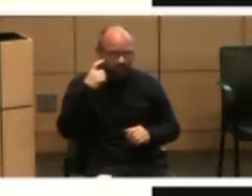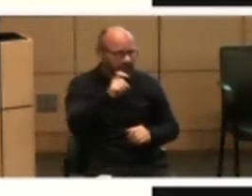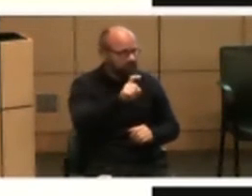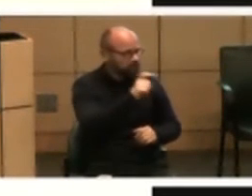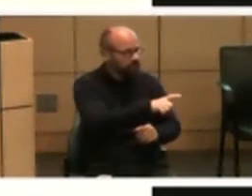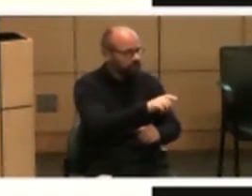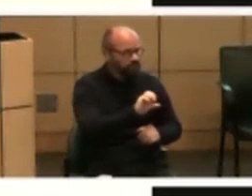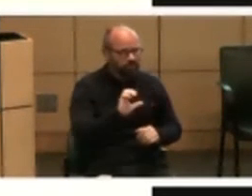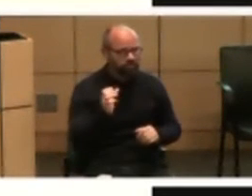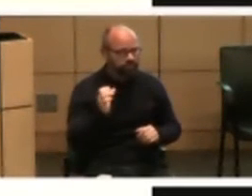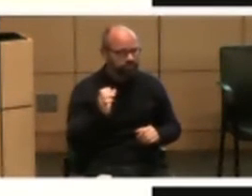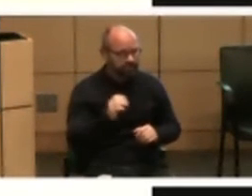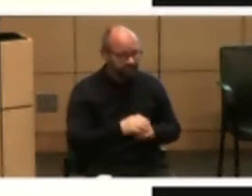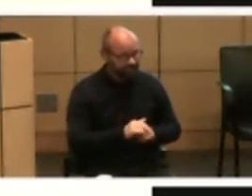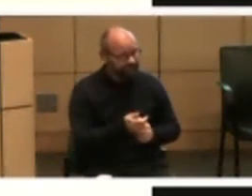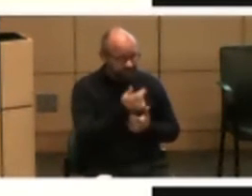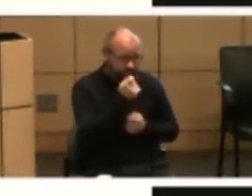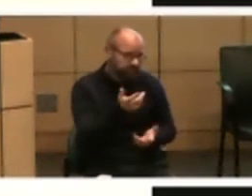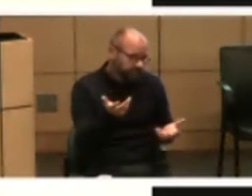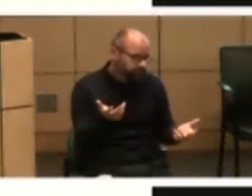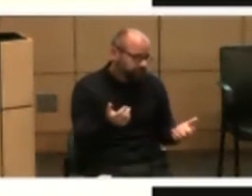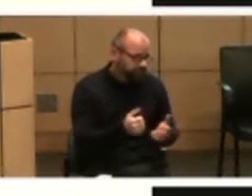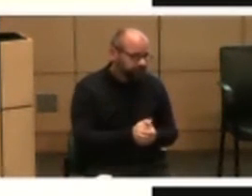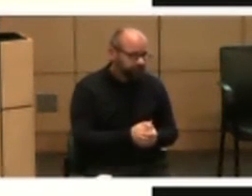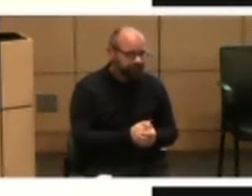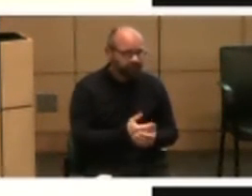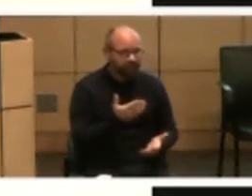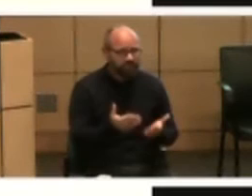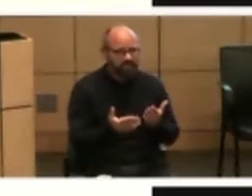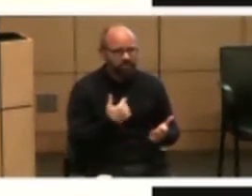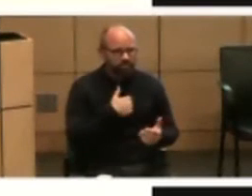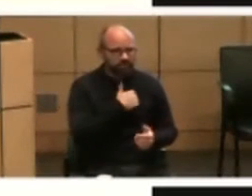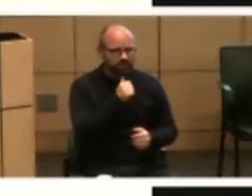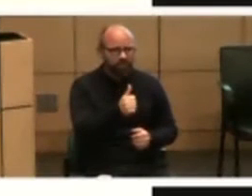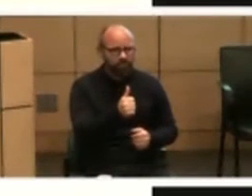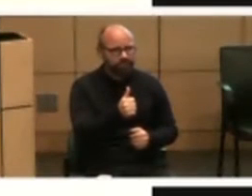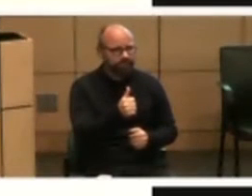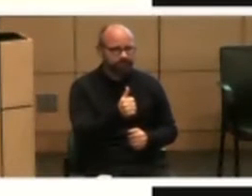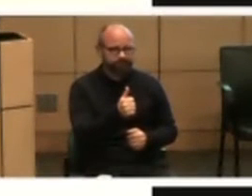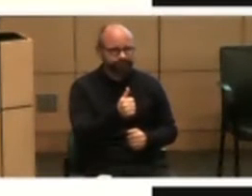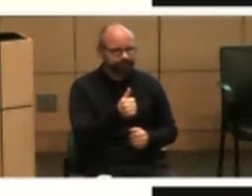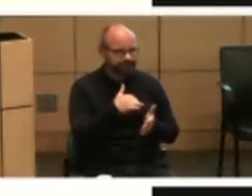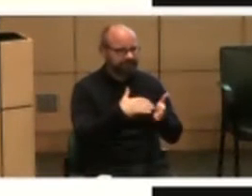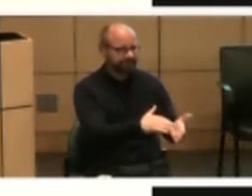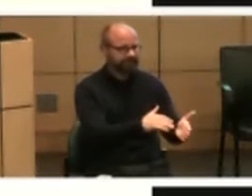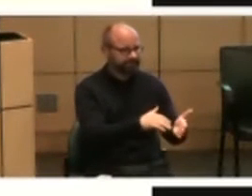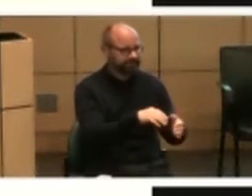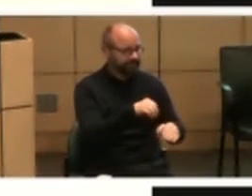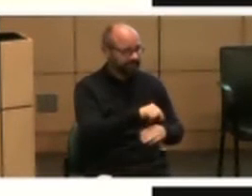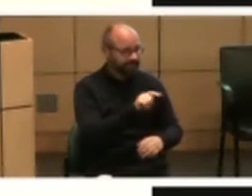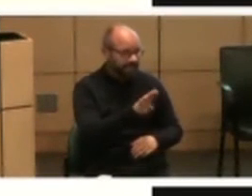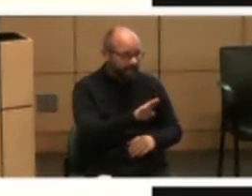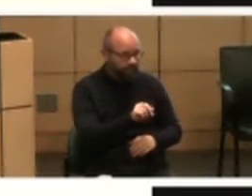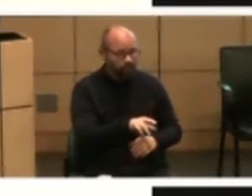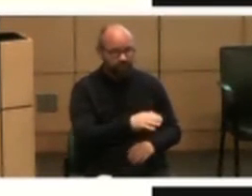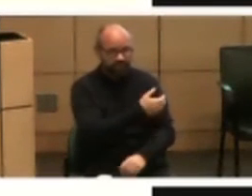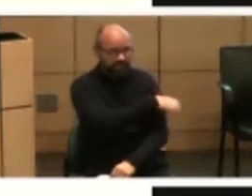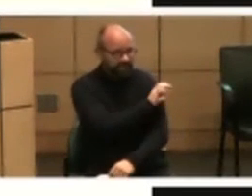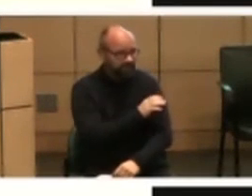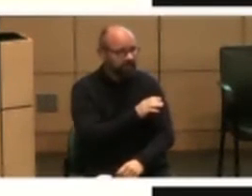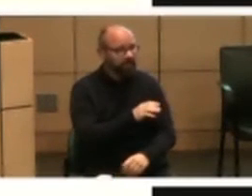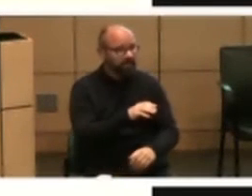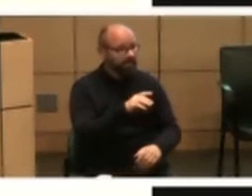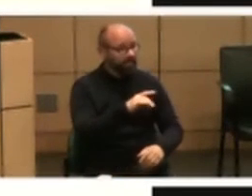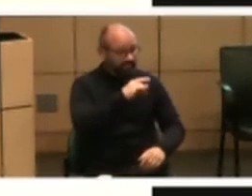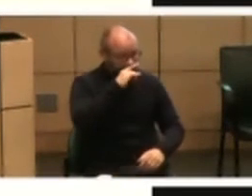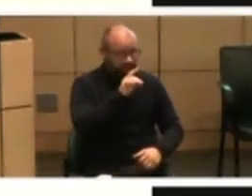interesting phenomenon and may just suggest these things that we don't tend to tap into in either the lab or the clinic, that it can be very tiring. I mean, it can be, we